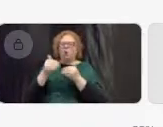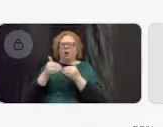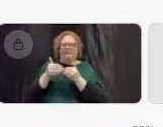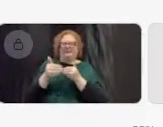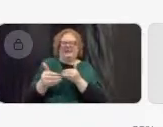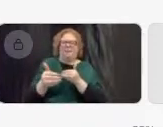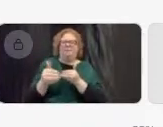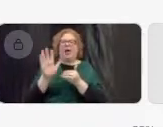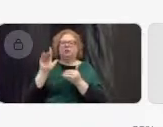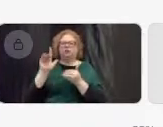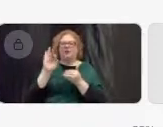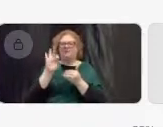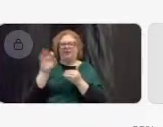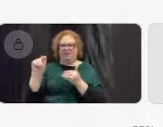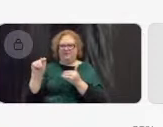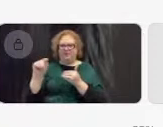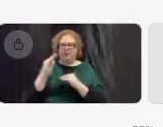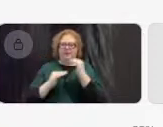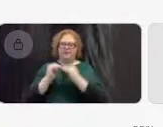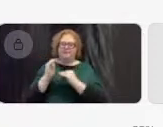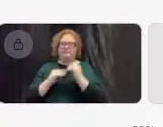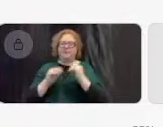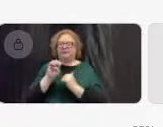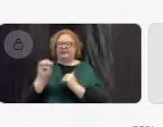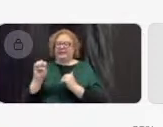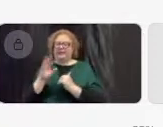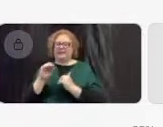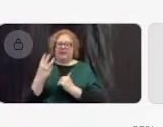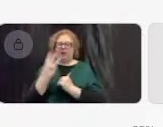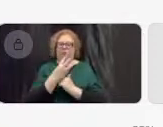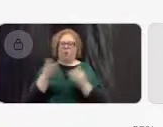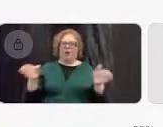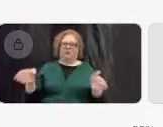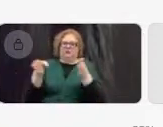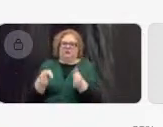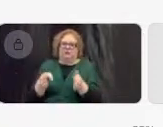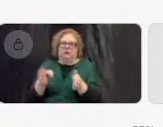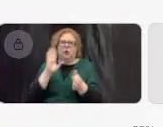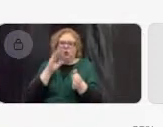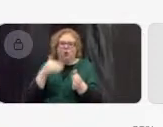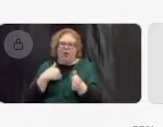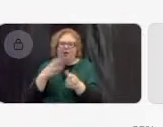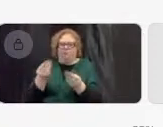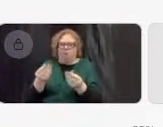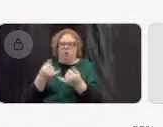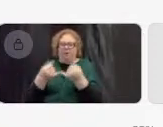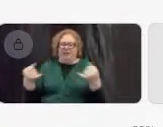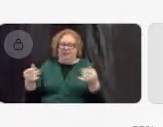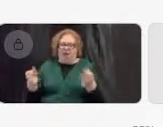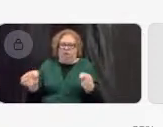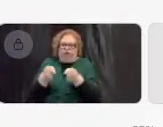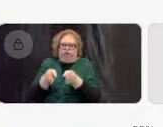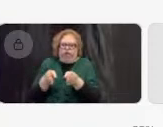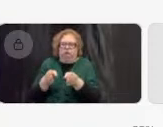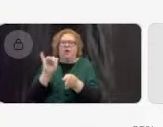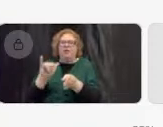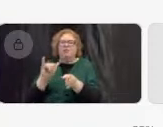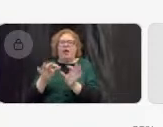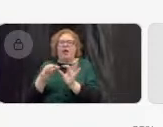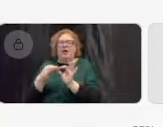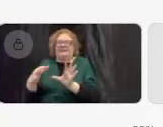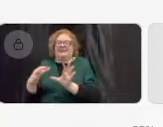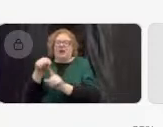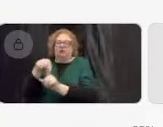5-foot building setback on the east and west property lines. Regarding the detached garage apartment, the applicant is requesting